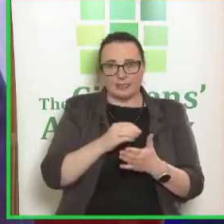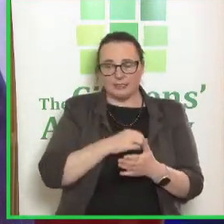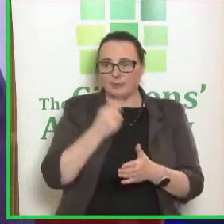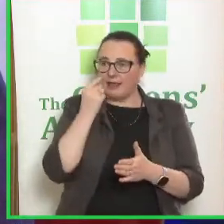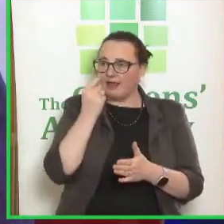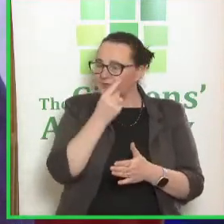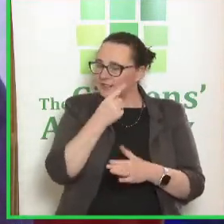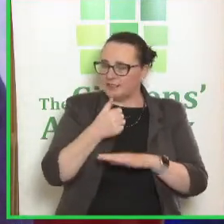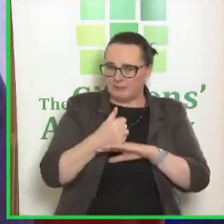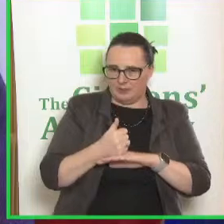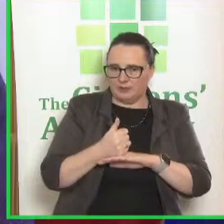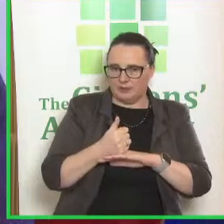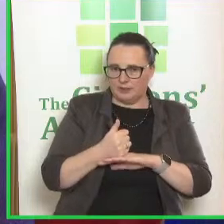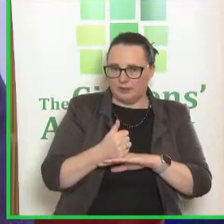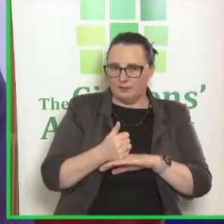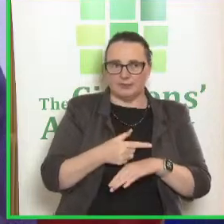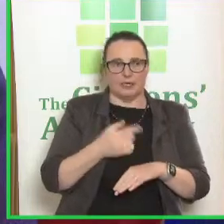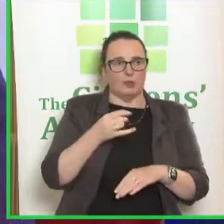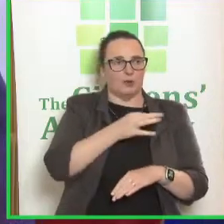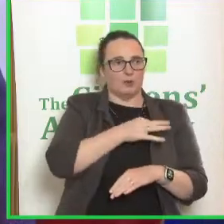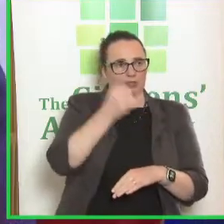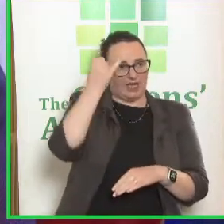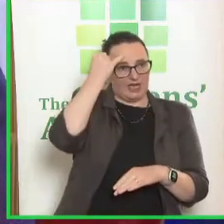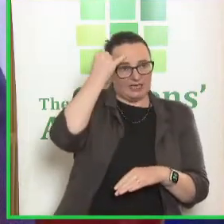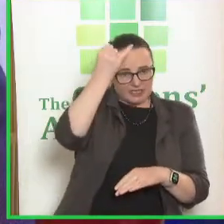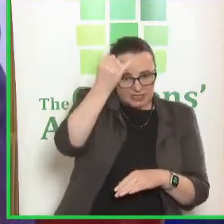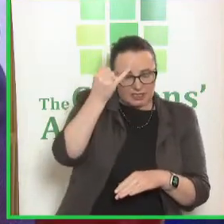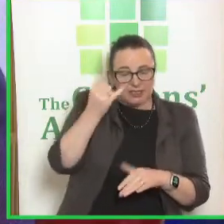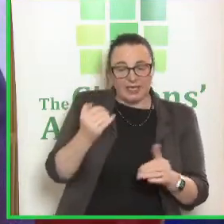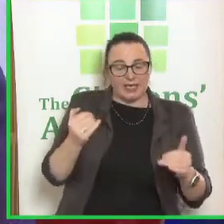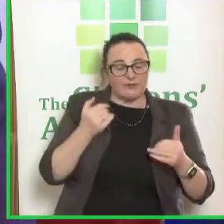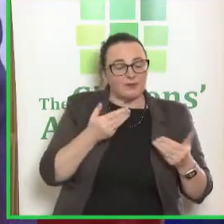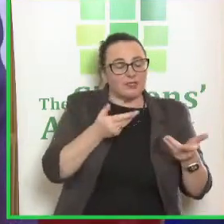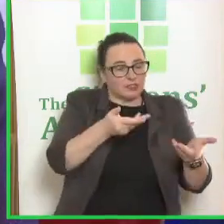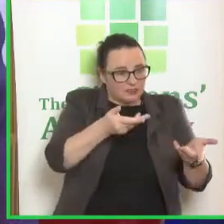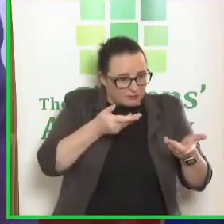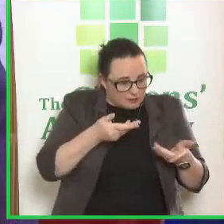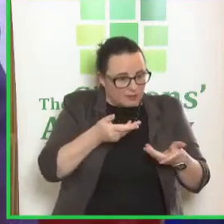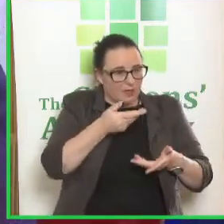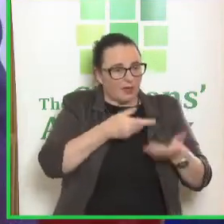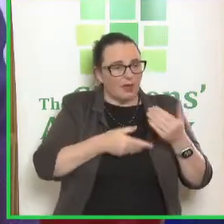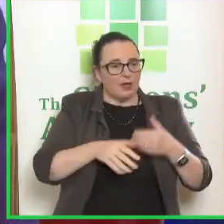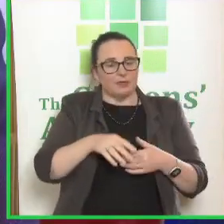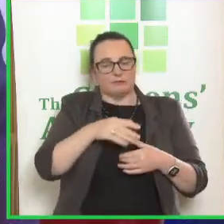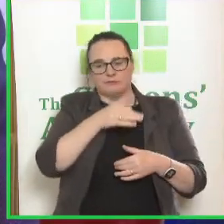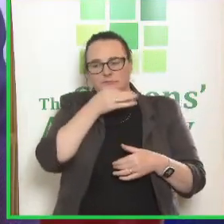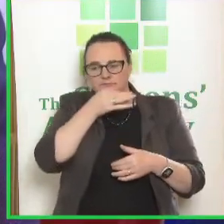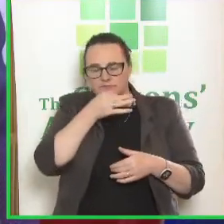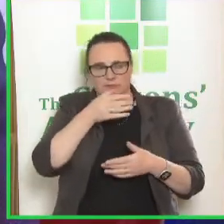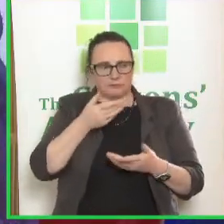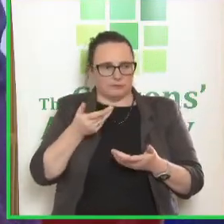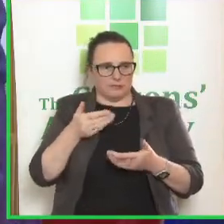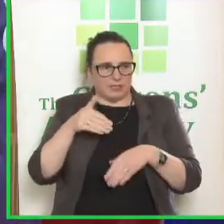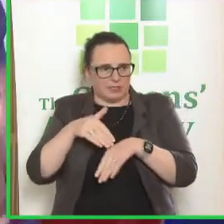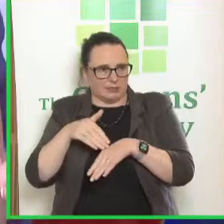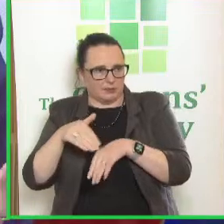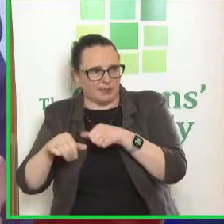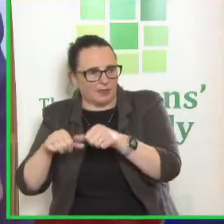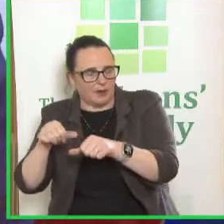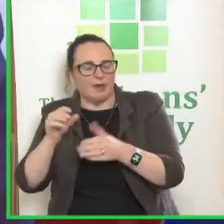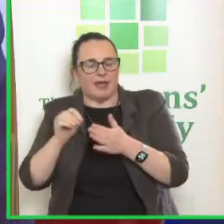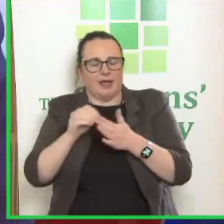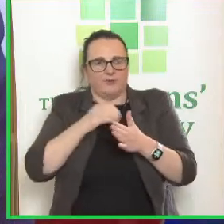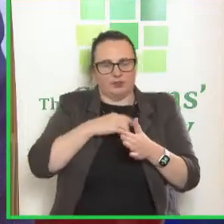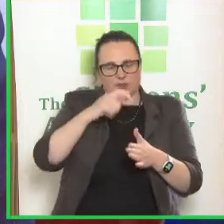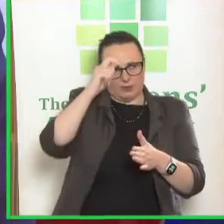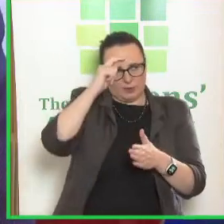evidence-based. And what might seem like a really good idea, when I get the information that it might have particular unintended consequences, whatever that are, that needs to be aired through